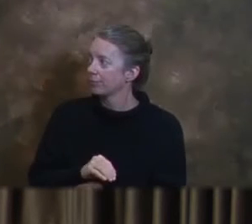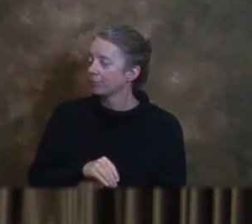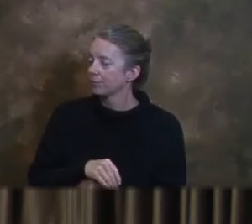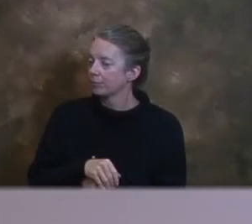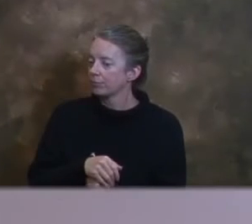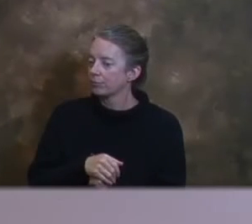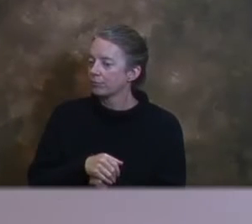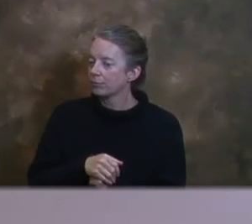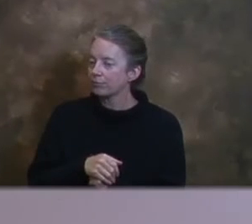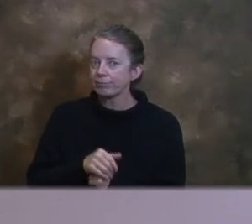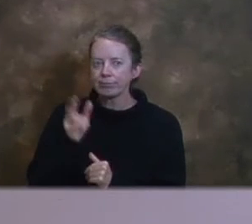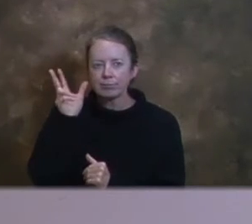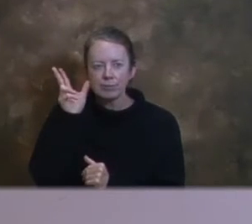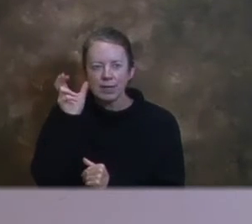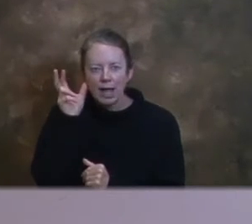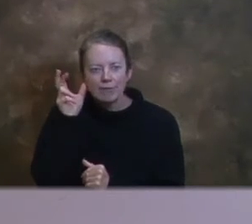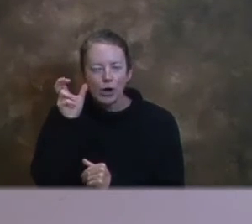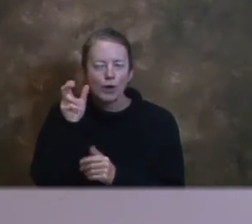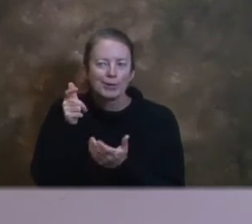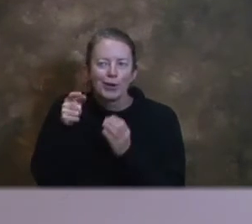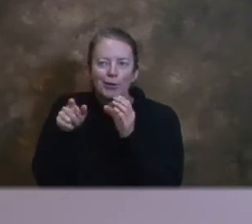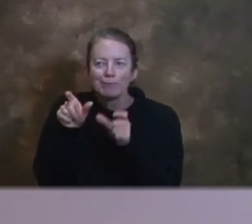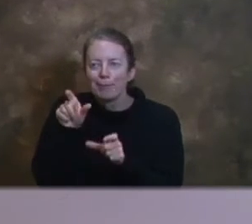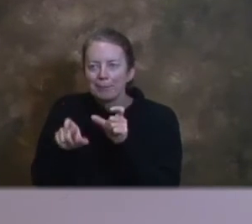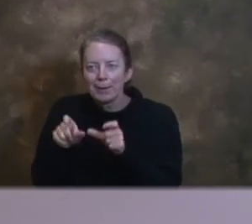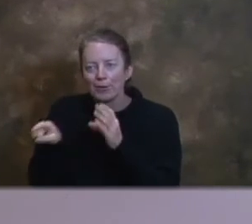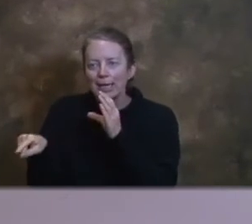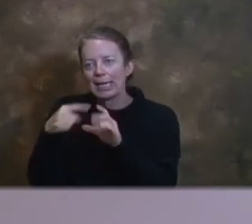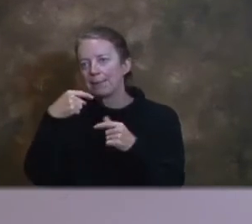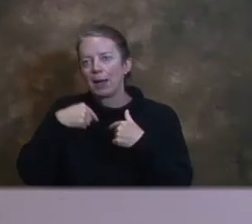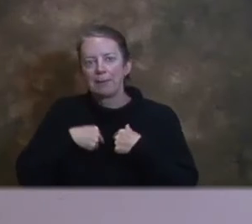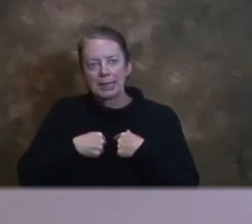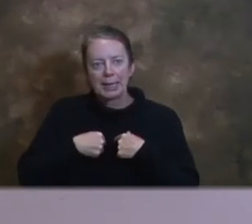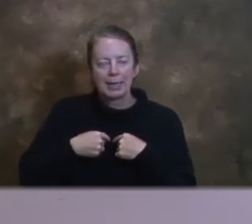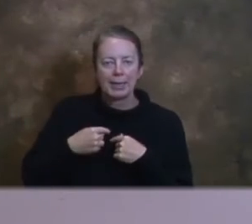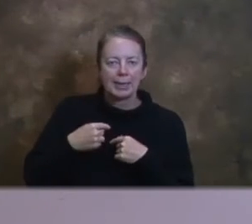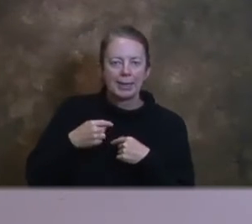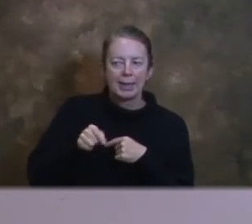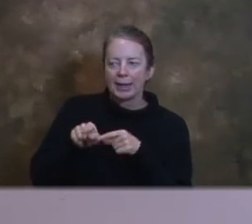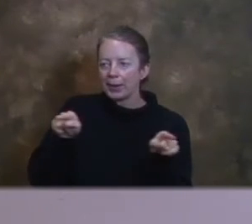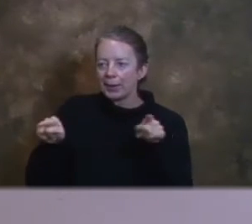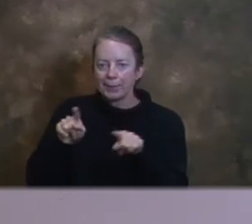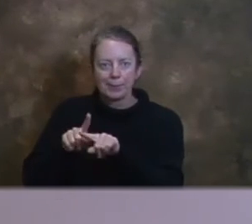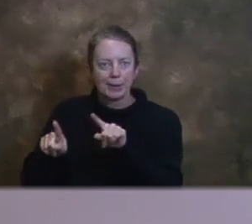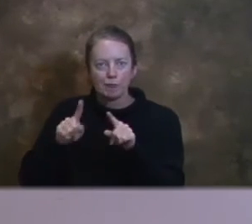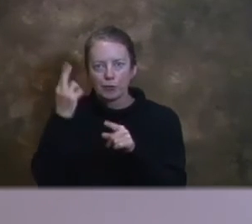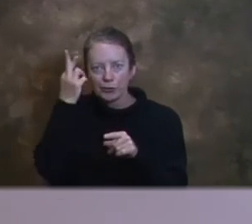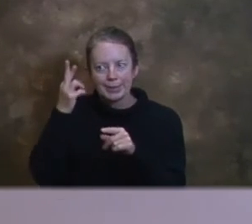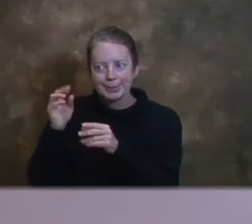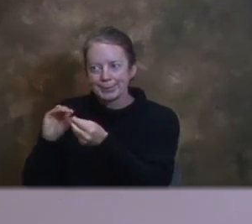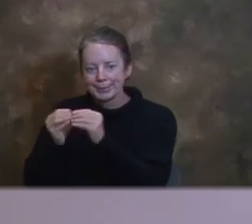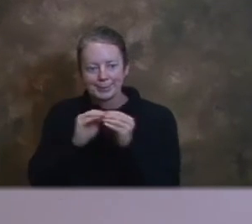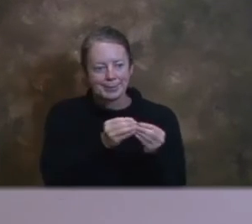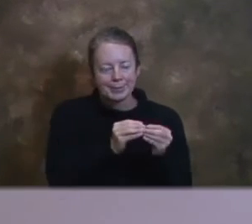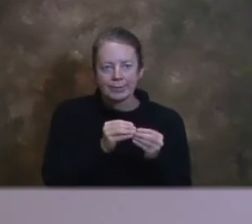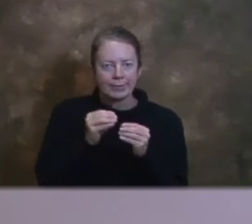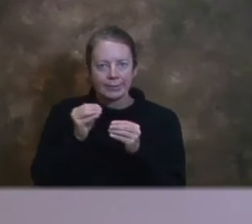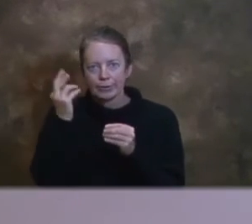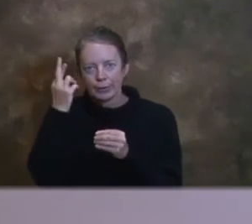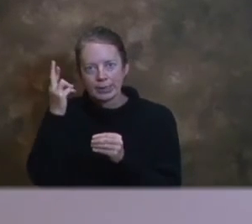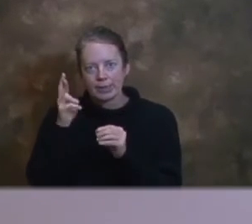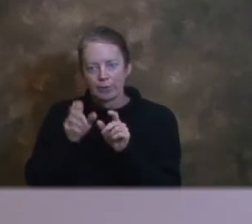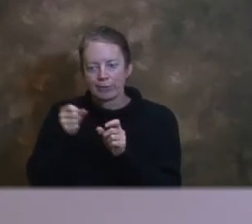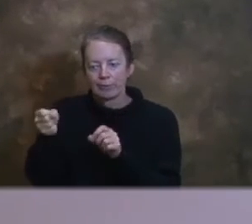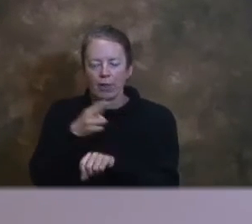happen, and people email me those things. Sure. Of course. I get those emails. Yeah, too. yeah. But I guess as a follow-up, are